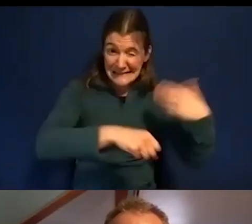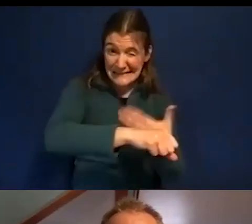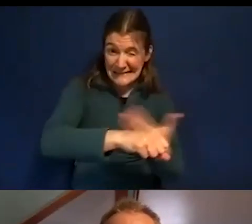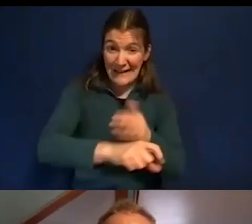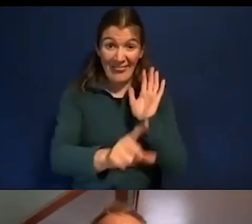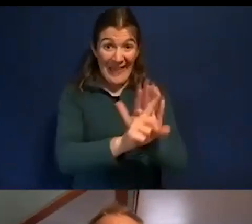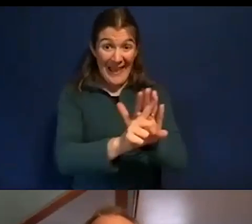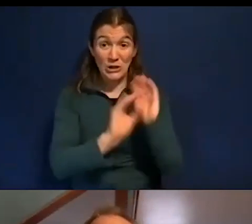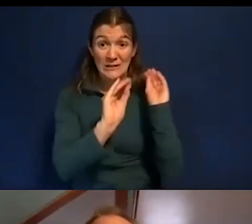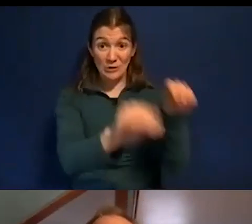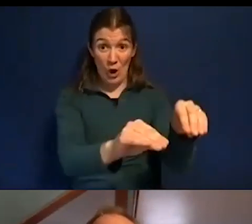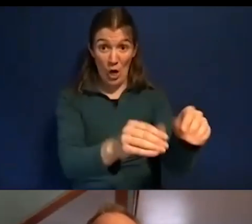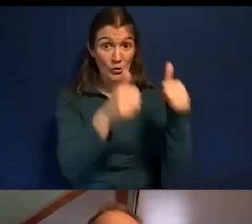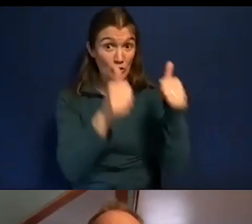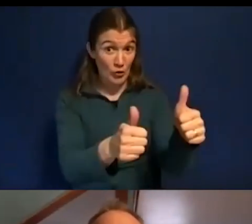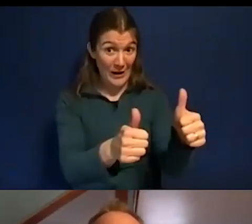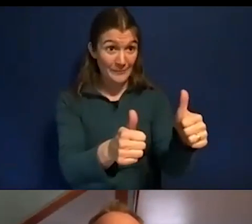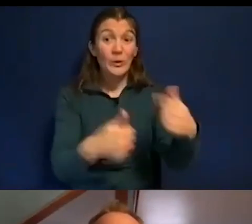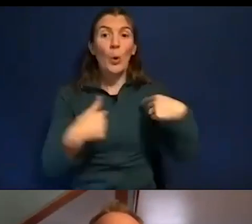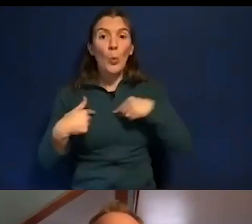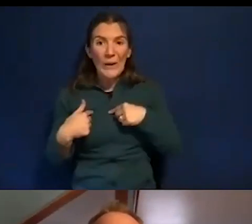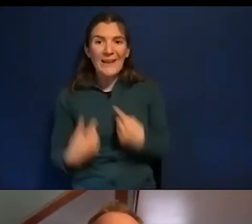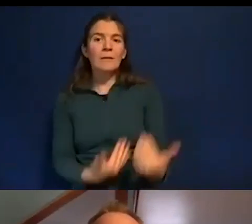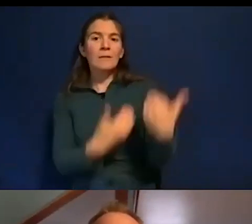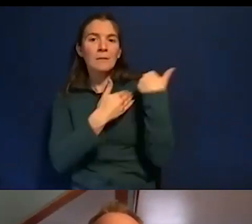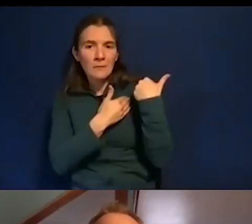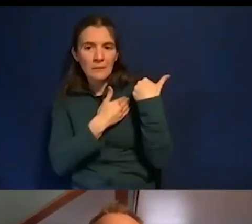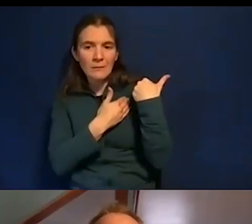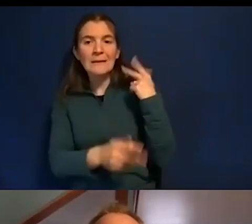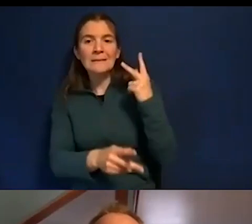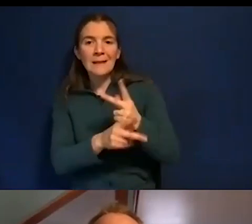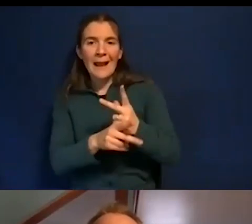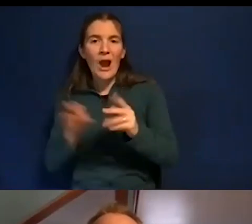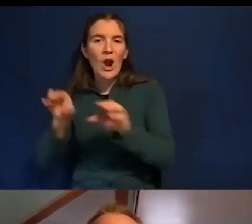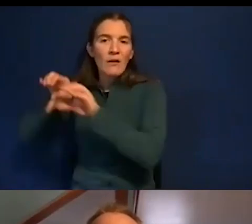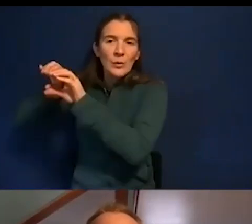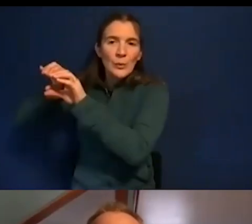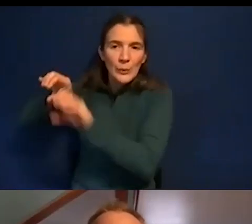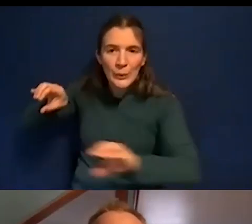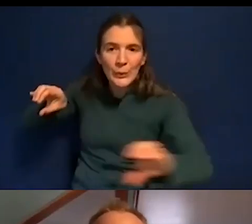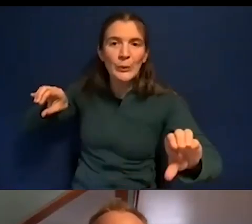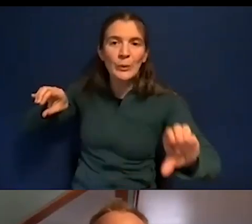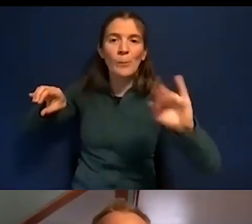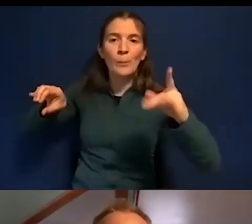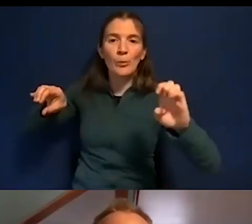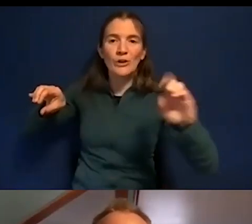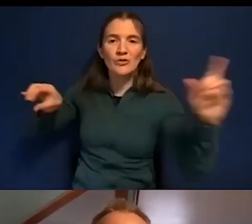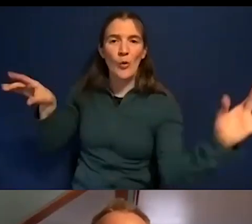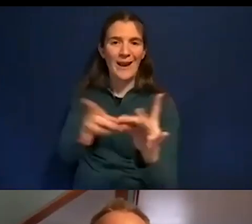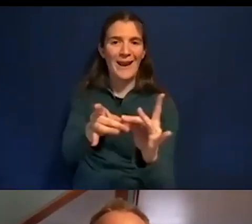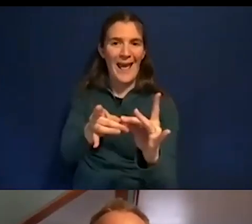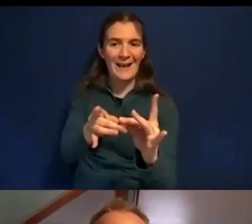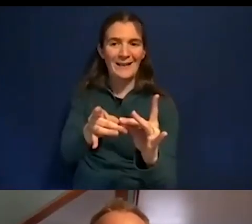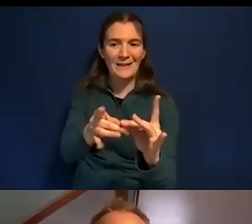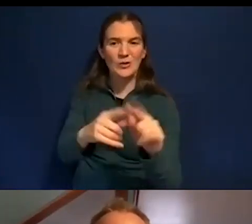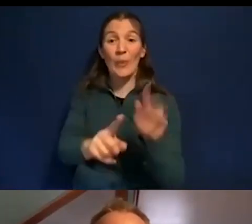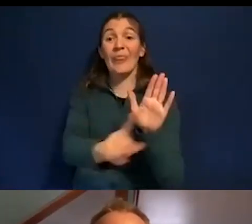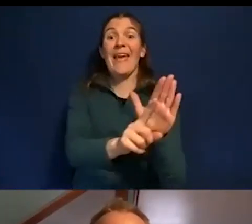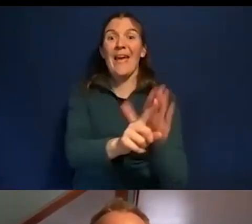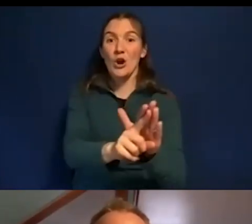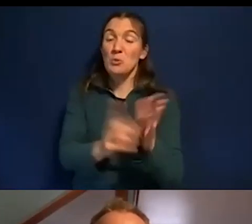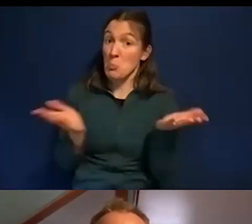their project. And then we'd be responsible for bringing a line down Bridge Street to connect to their